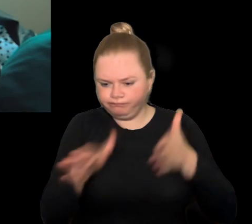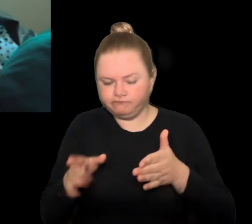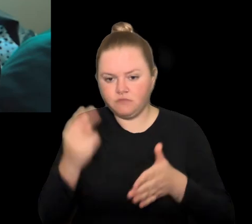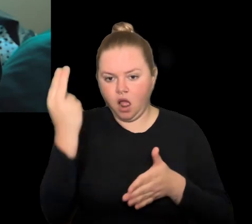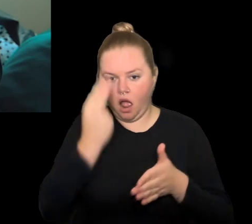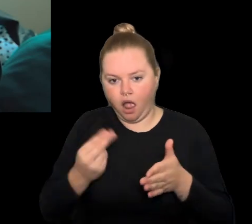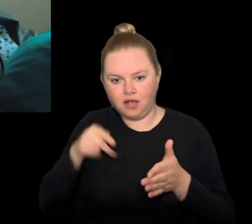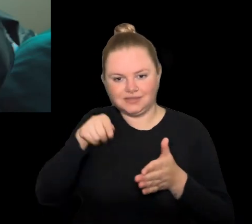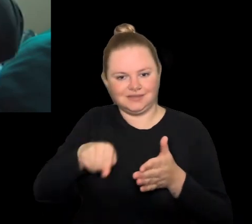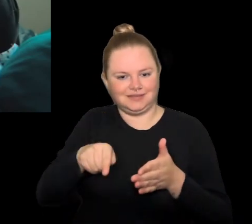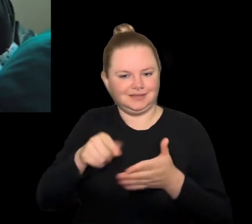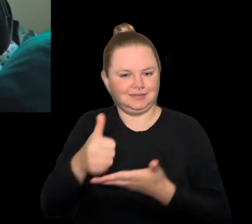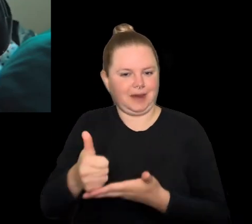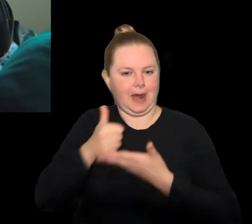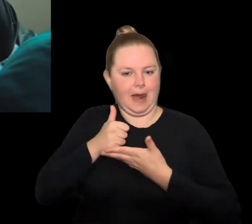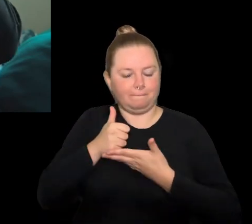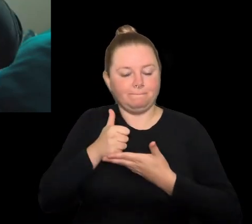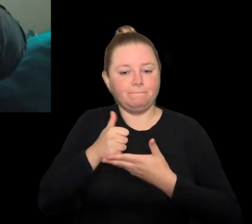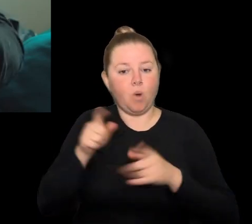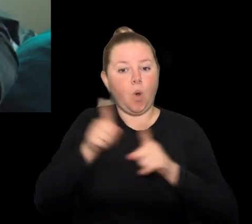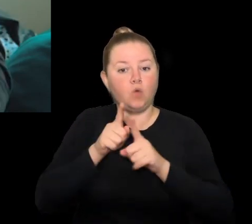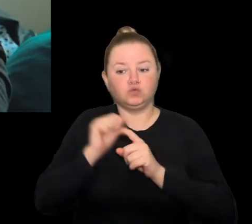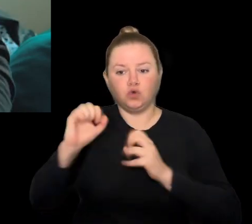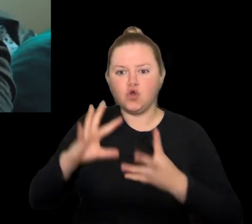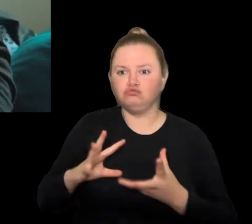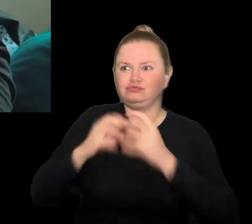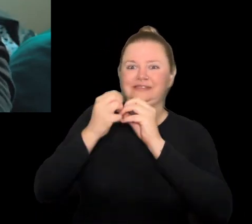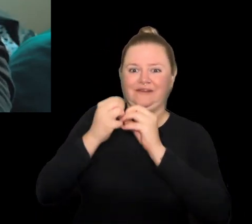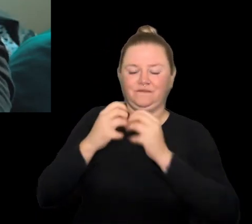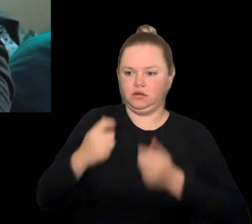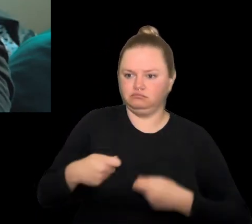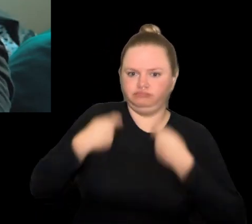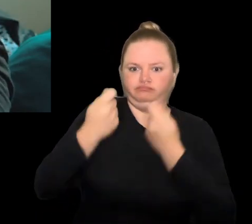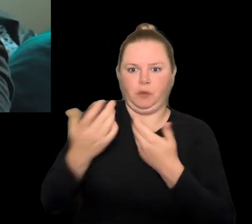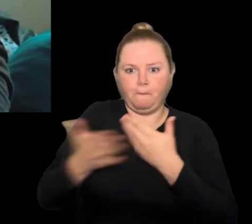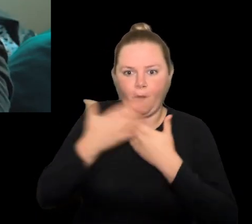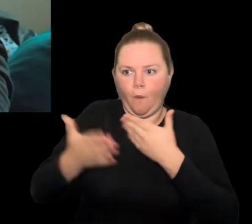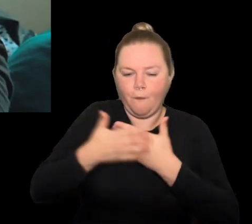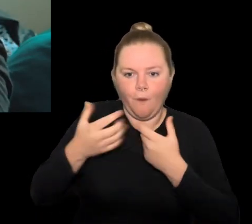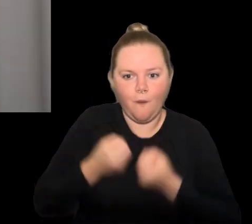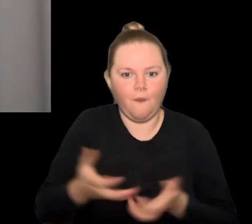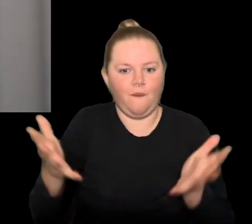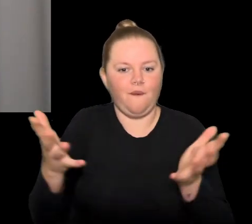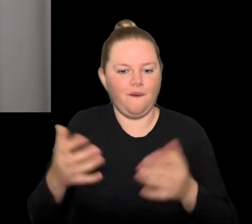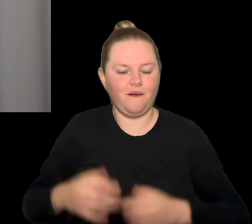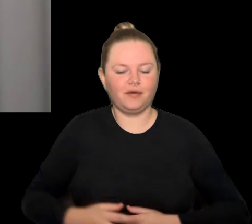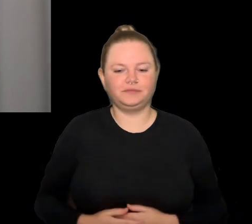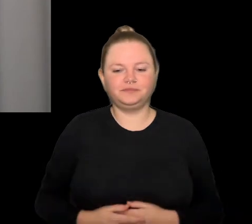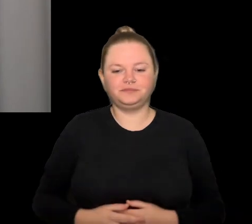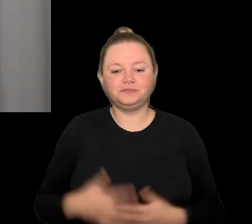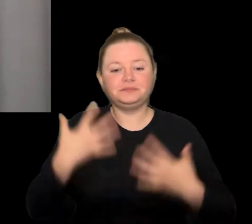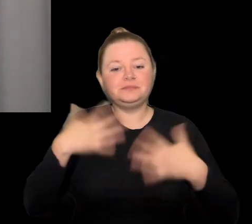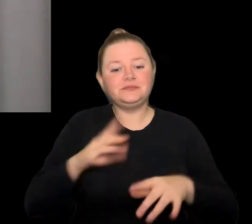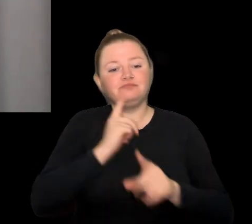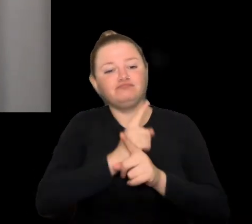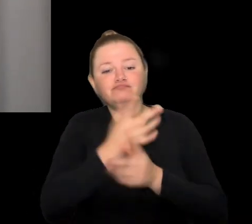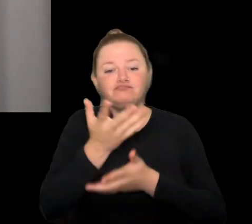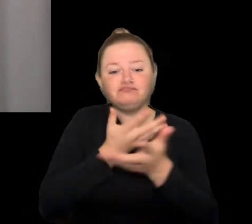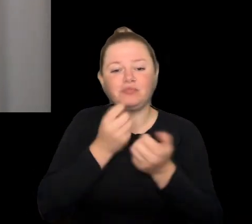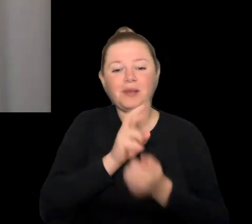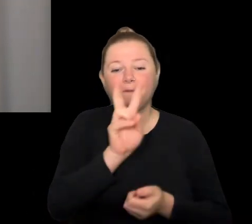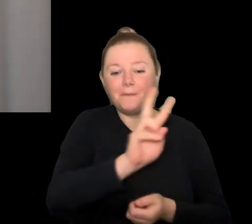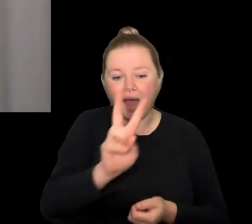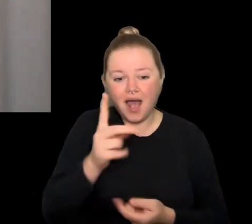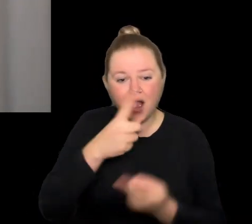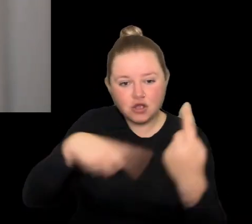she'll go to an art, and I think that brings out more of the creativity as well. We speak to parents and they say,